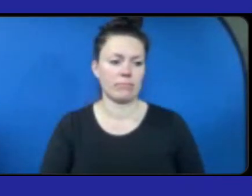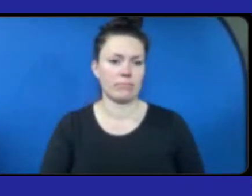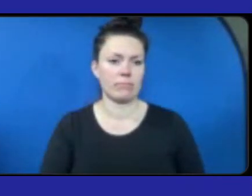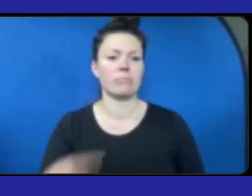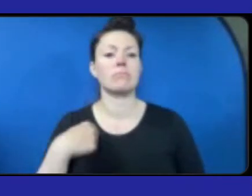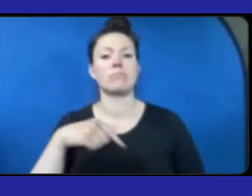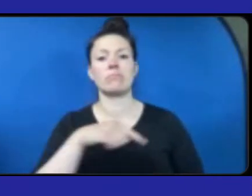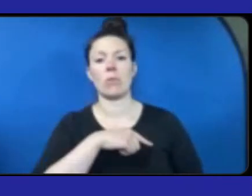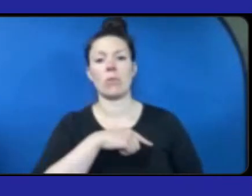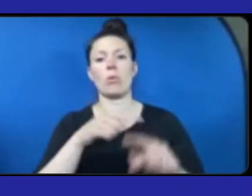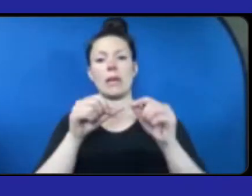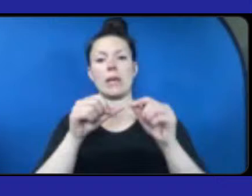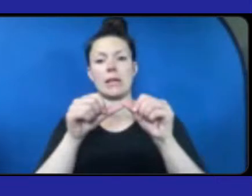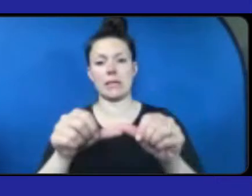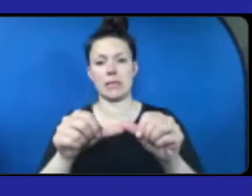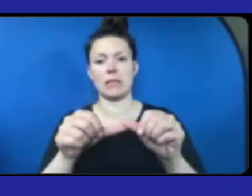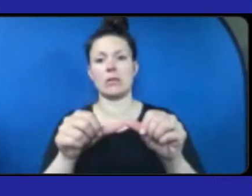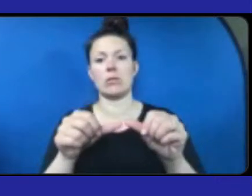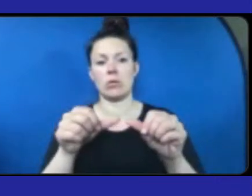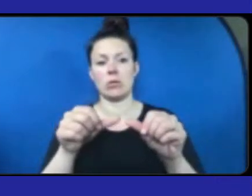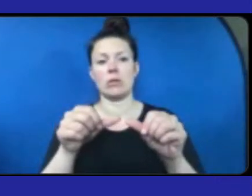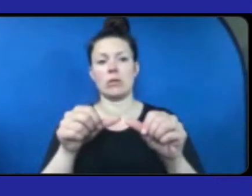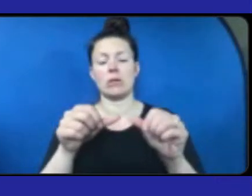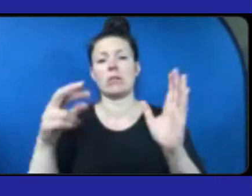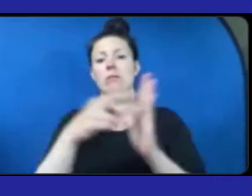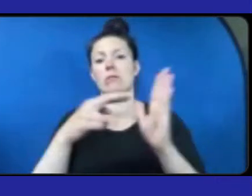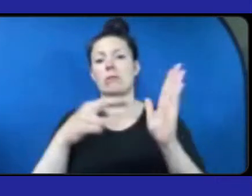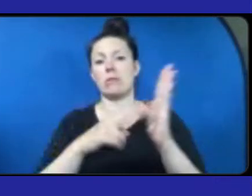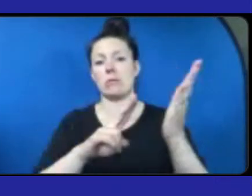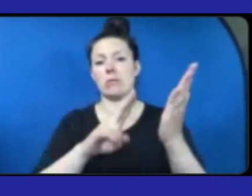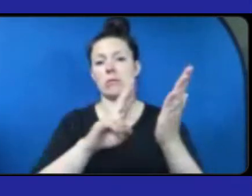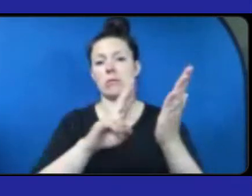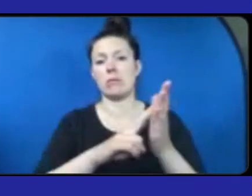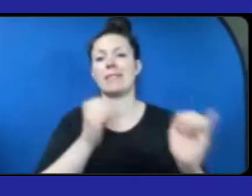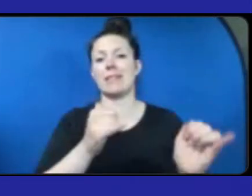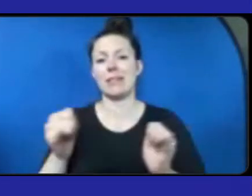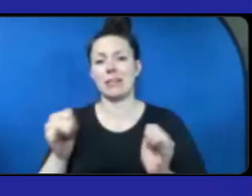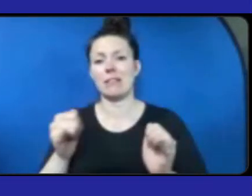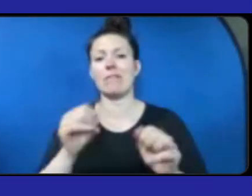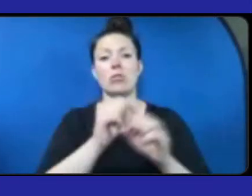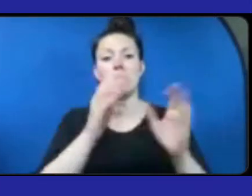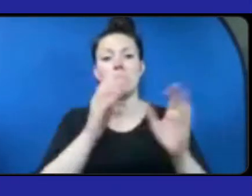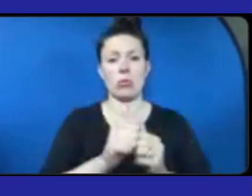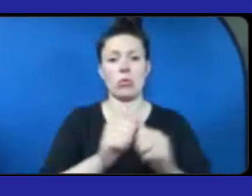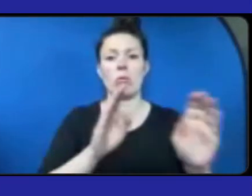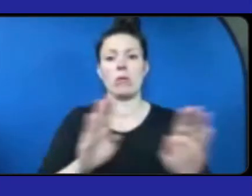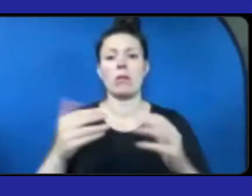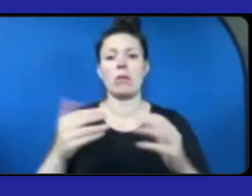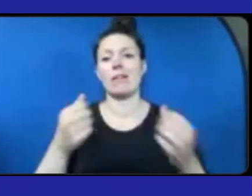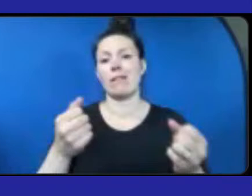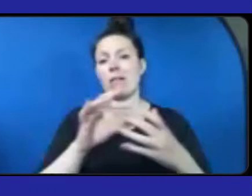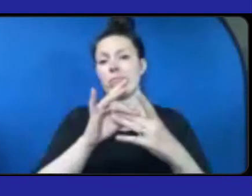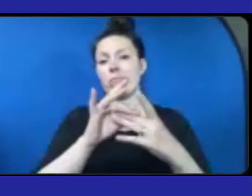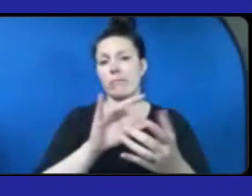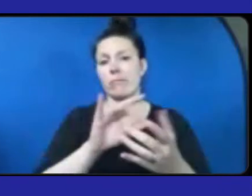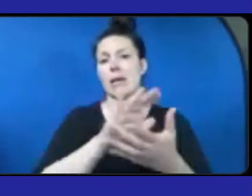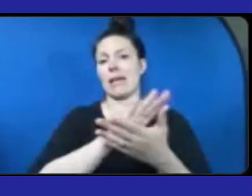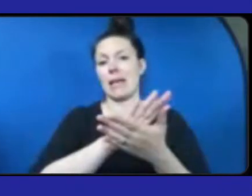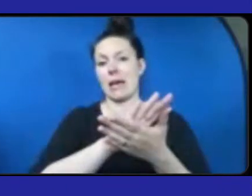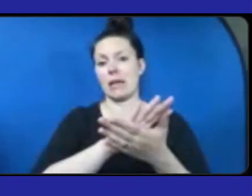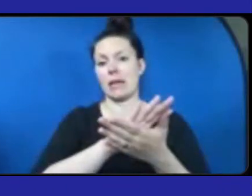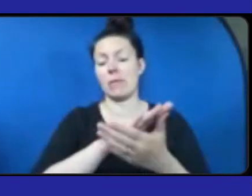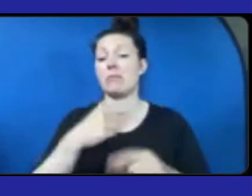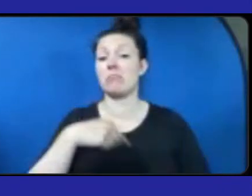We continue to enroll individuals and employees within the Behavioral Health Associate Academy. We're